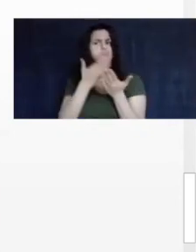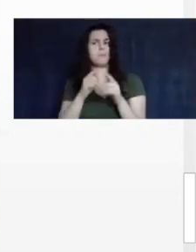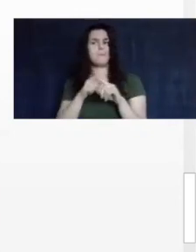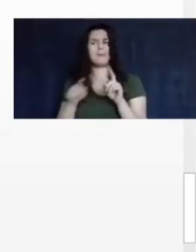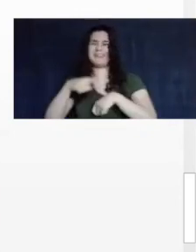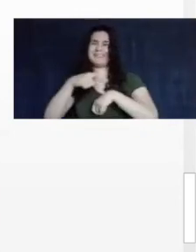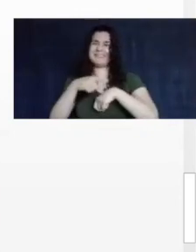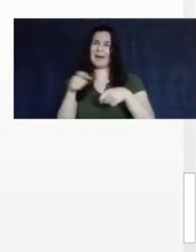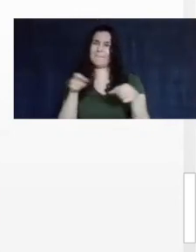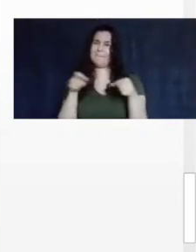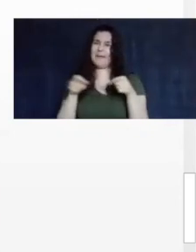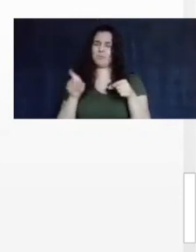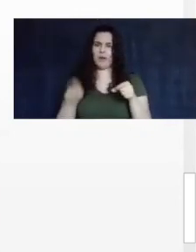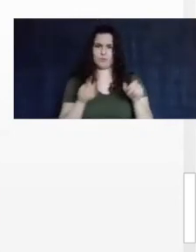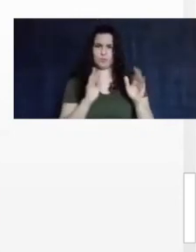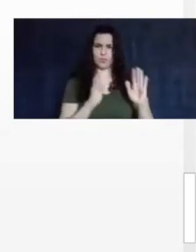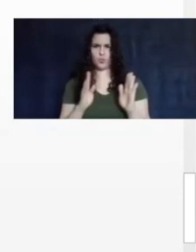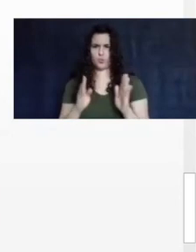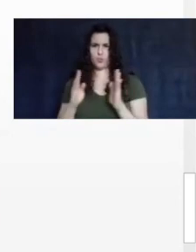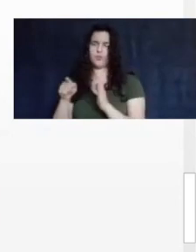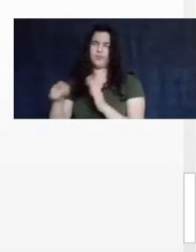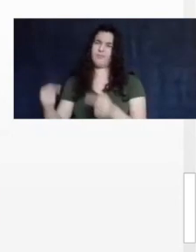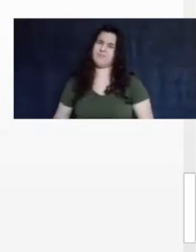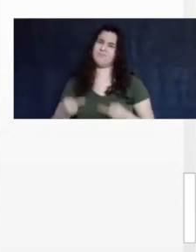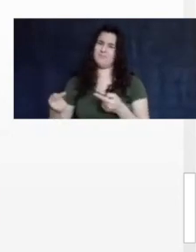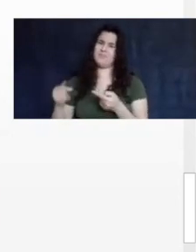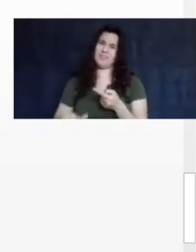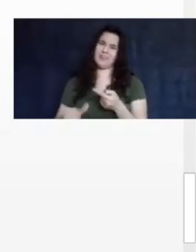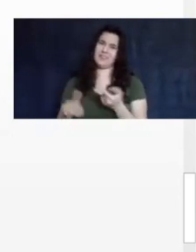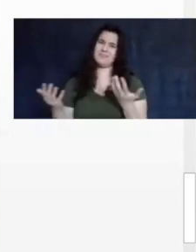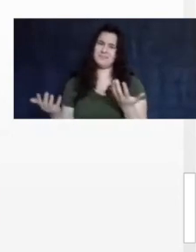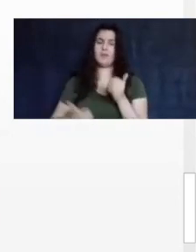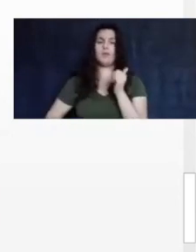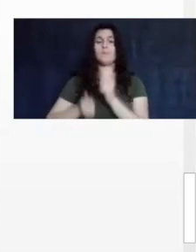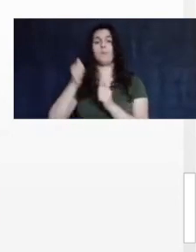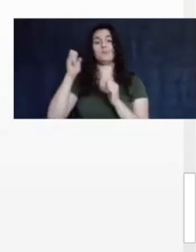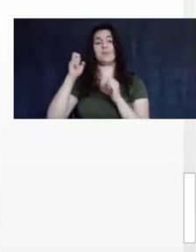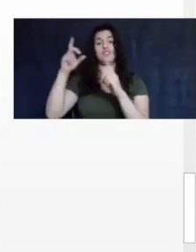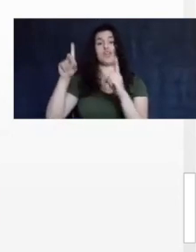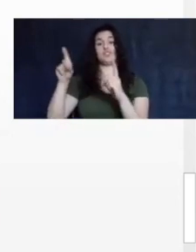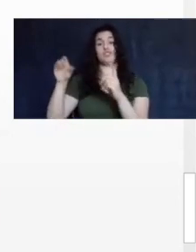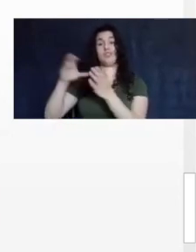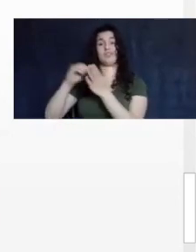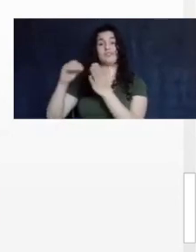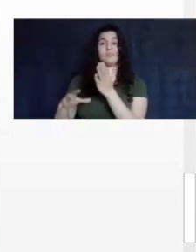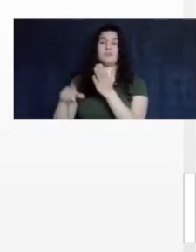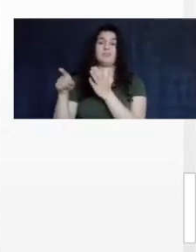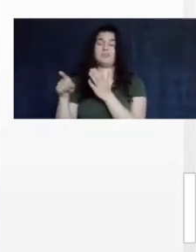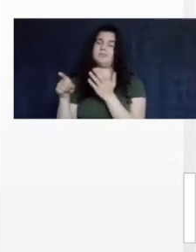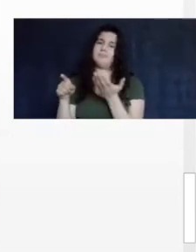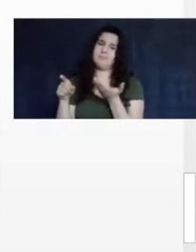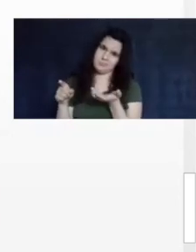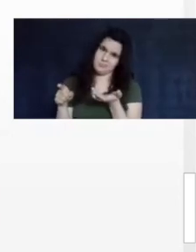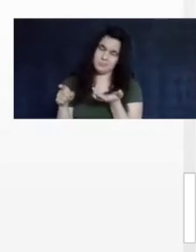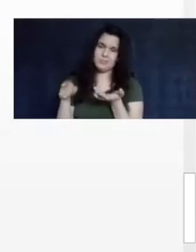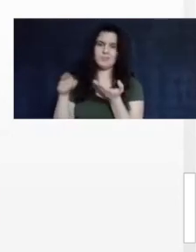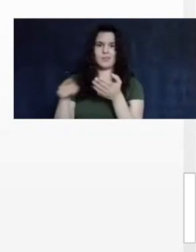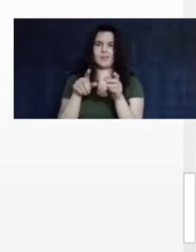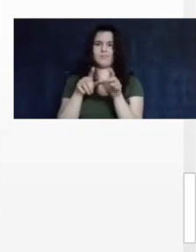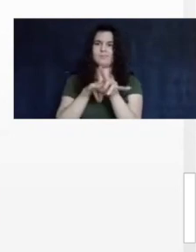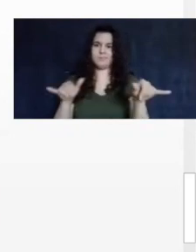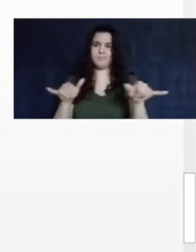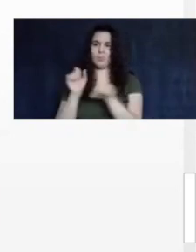management situation. Again, most educational doctoral students are working full